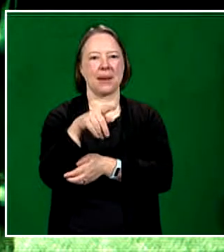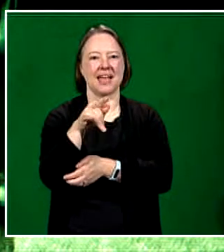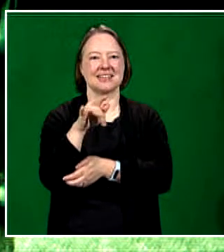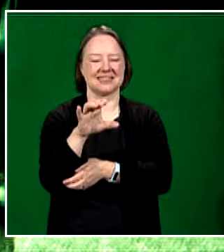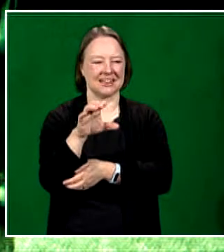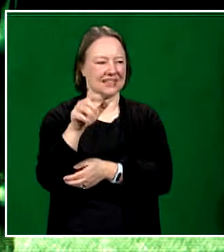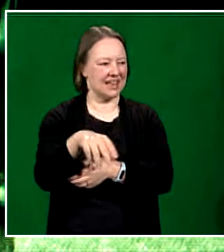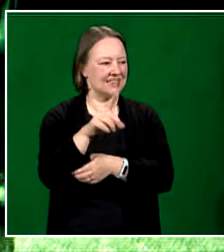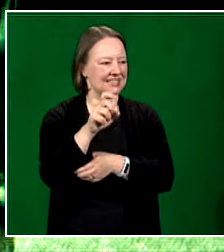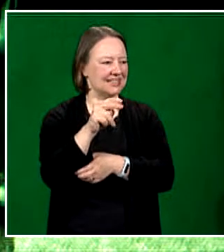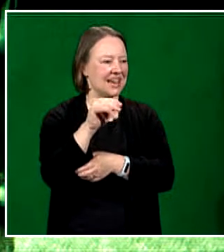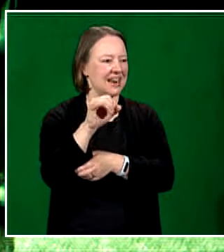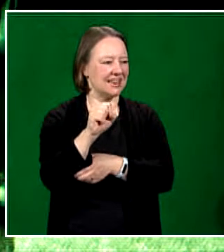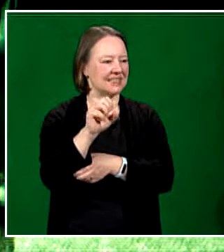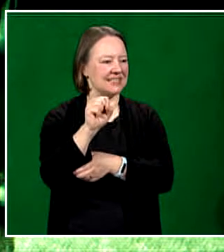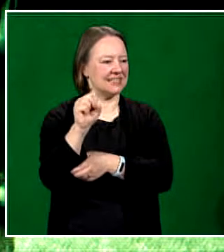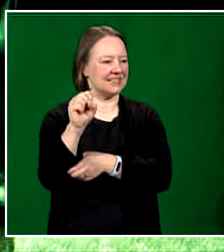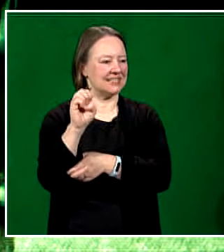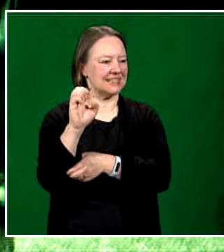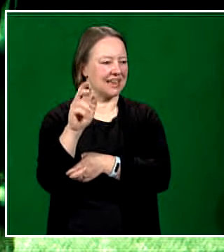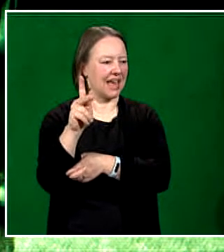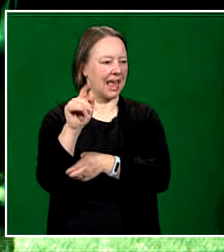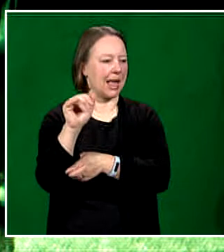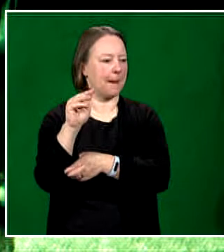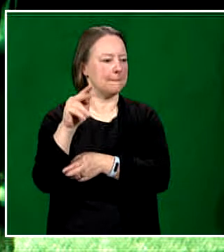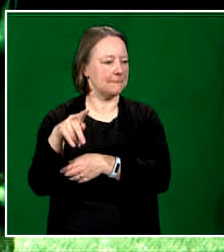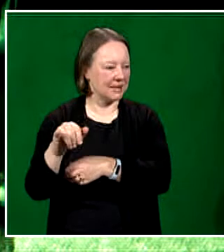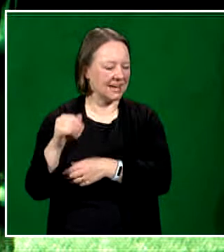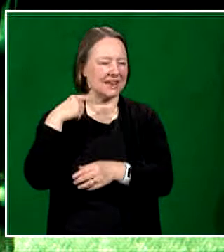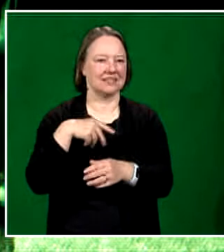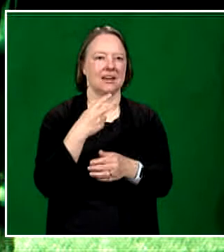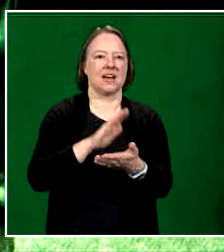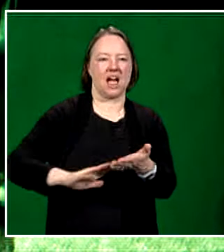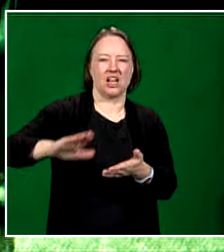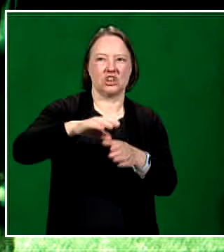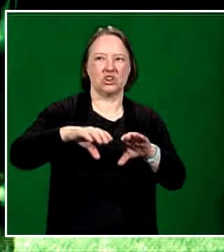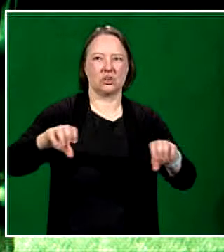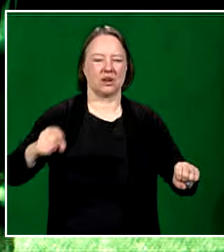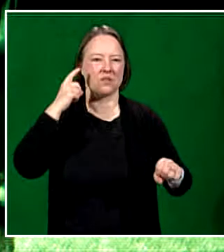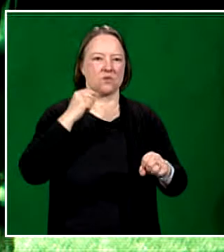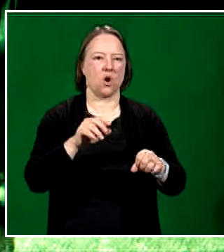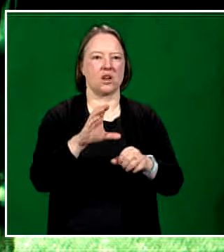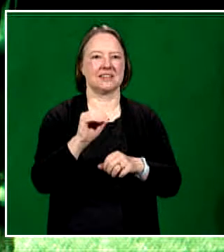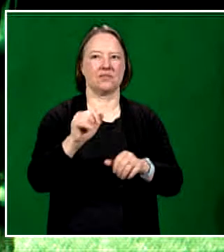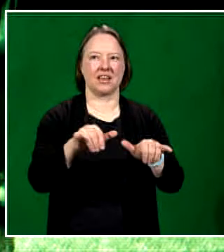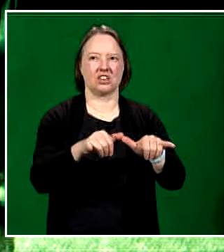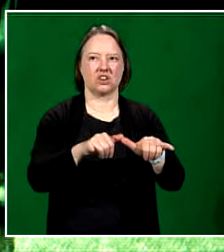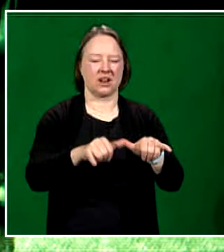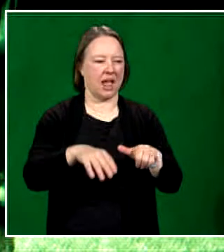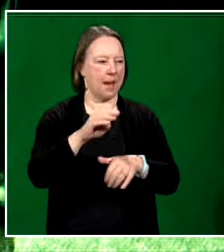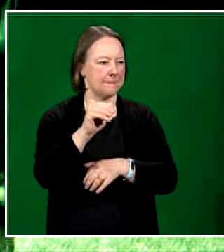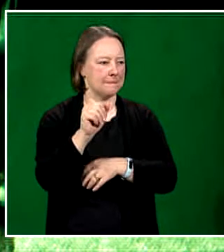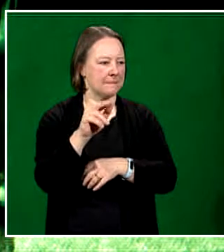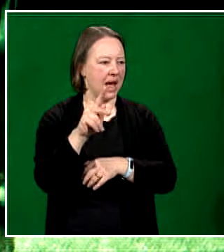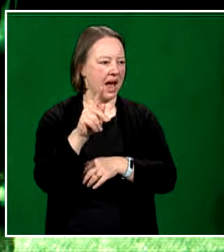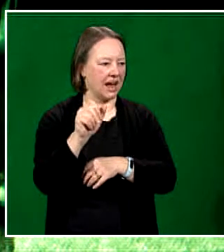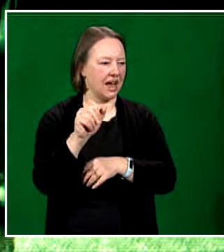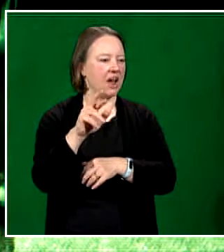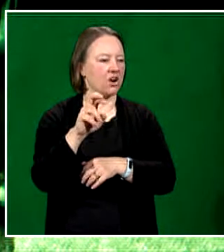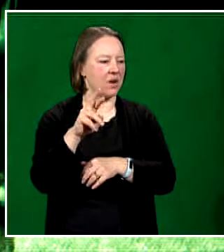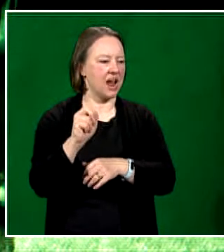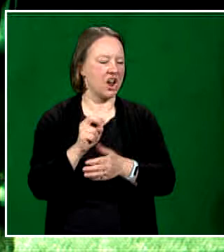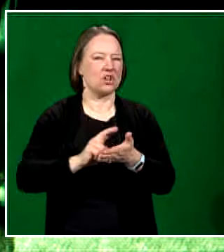Dennis Sechimpi, who's working on an undergraduate degree in civil engineering at Makerere University in